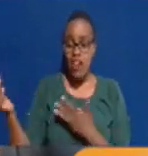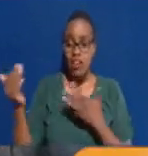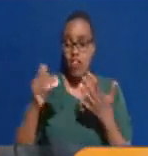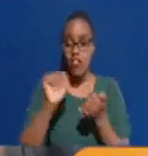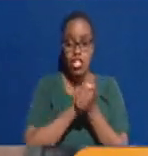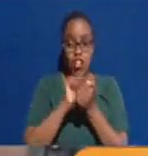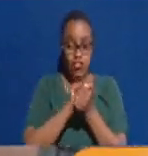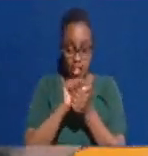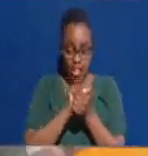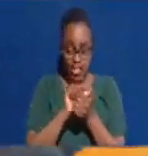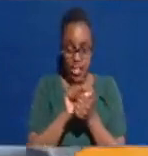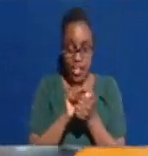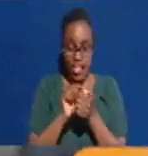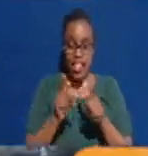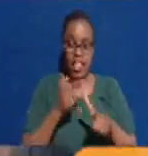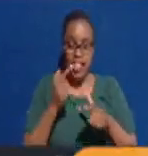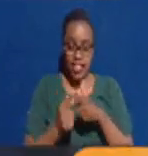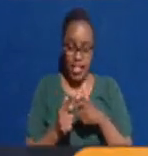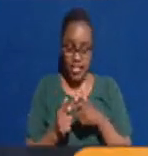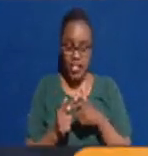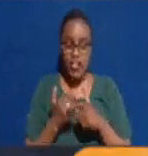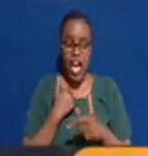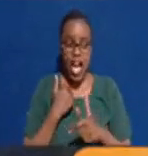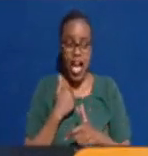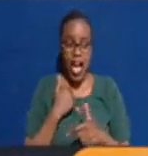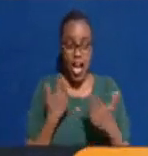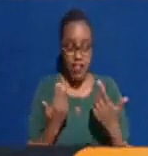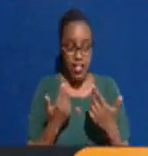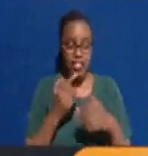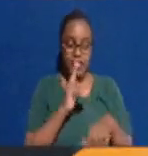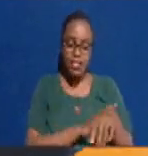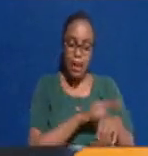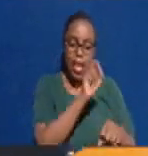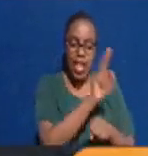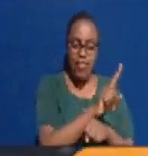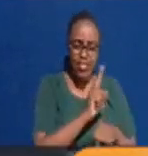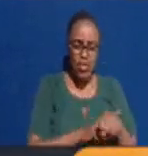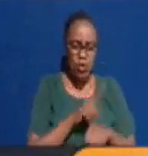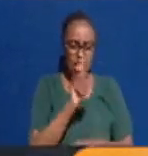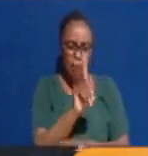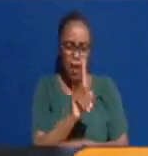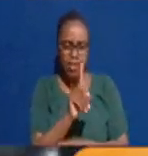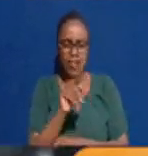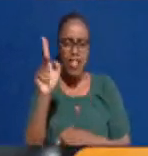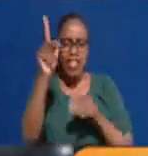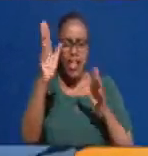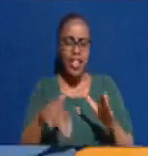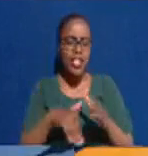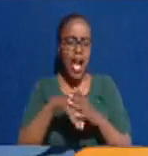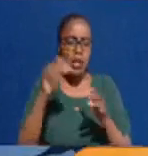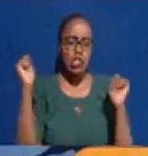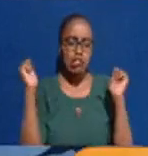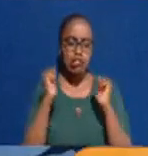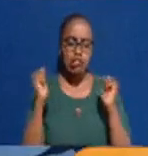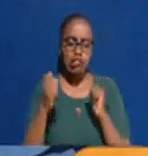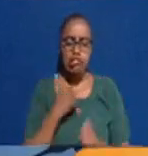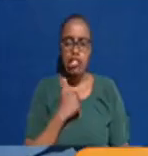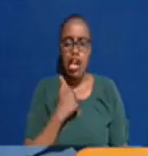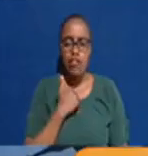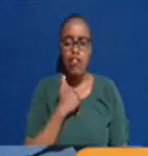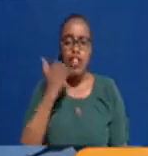Friday kufika usiku saa 7 saa 5 wananchi walikuwa nje ya baridi. Is only the court